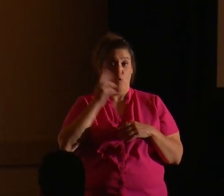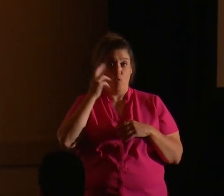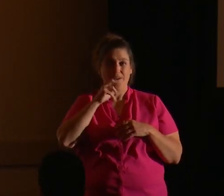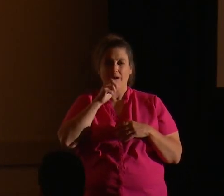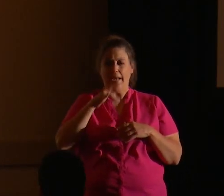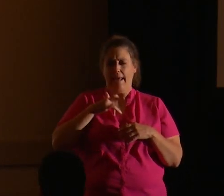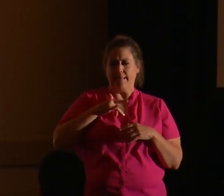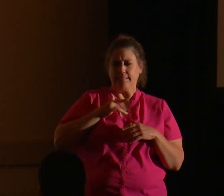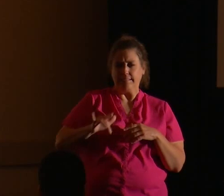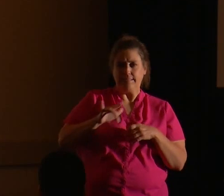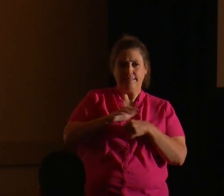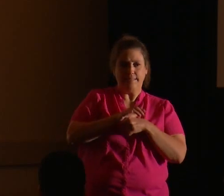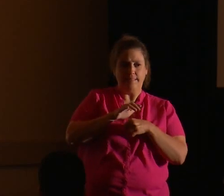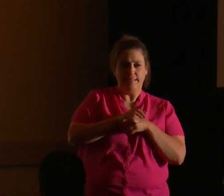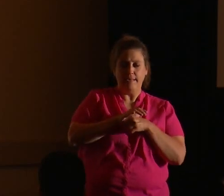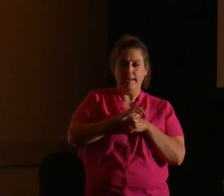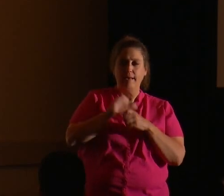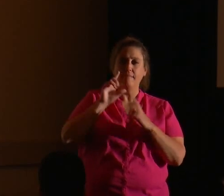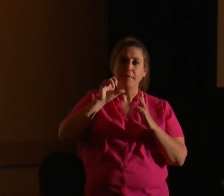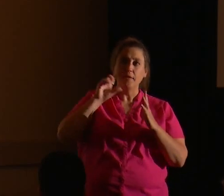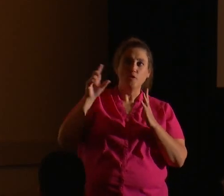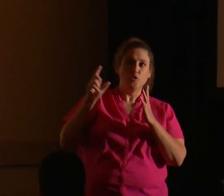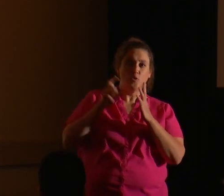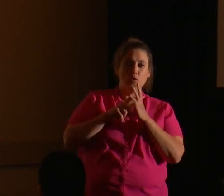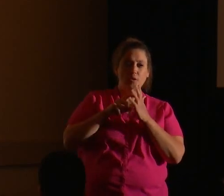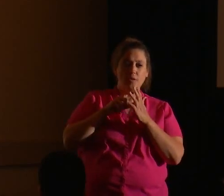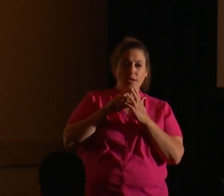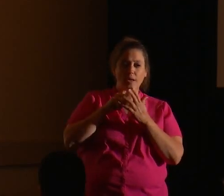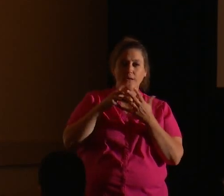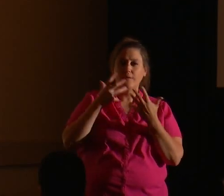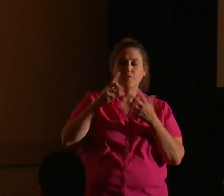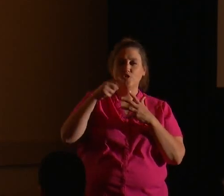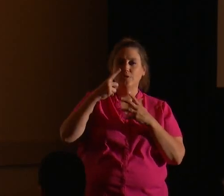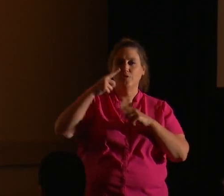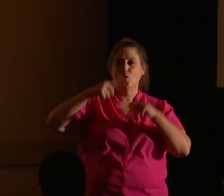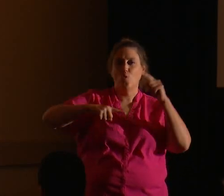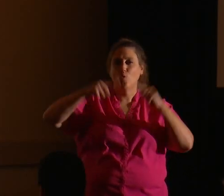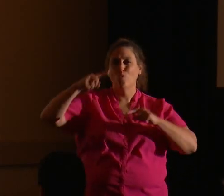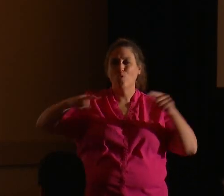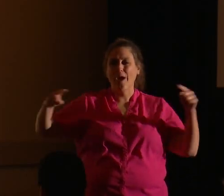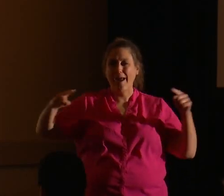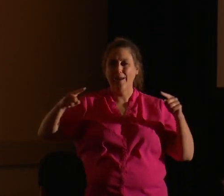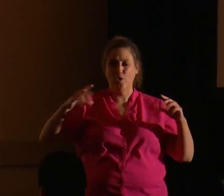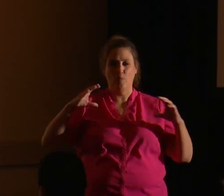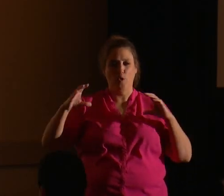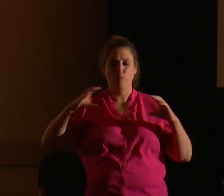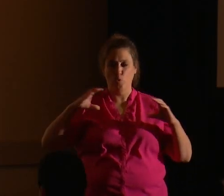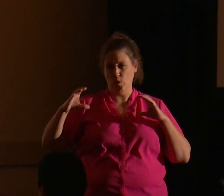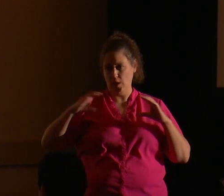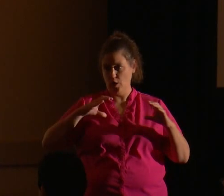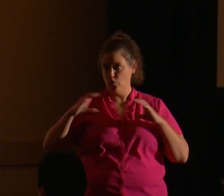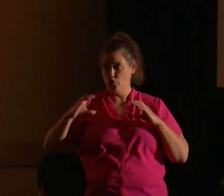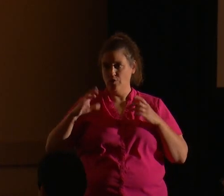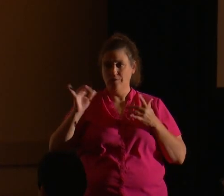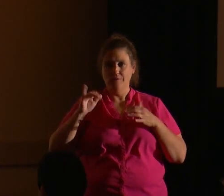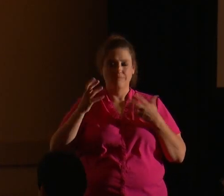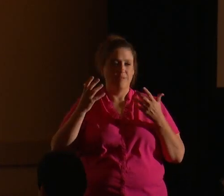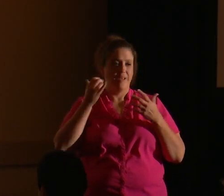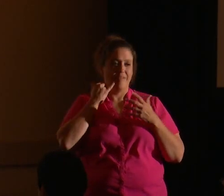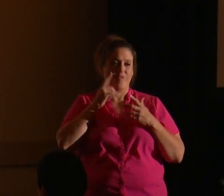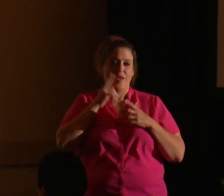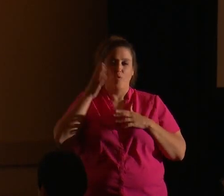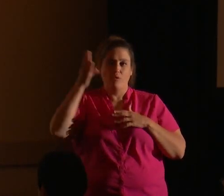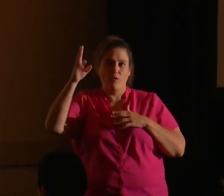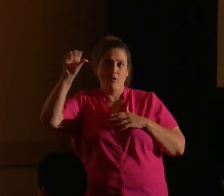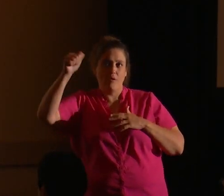receivers yet to detect just what might be their random communications, cell phones, et cetera, if they existed on that planet.